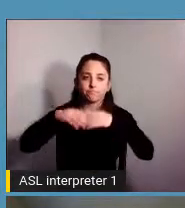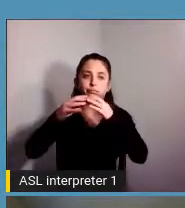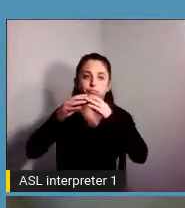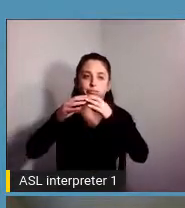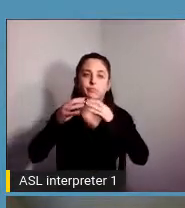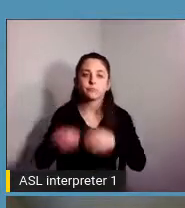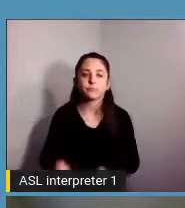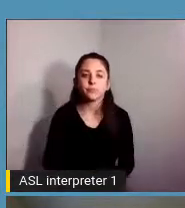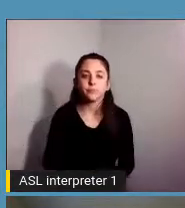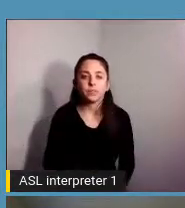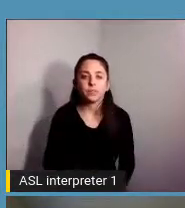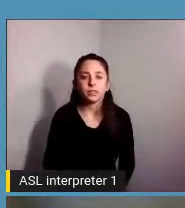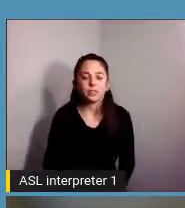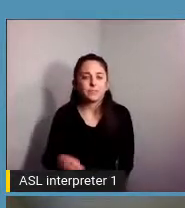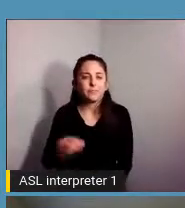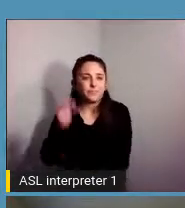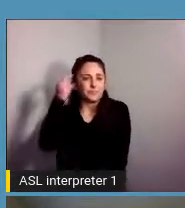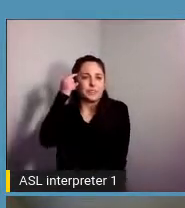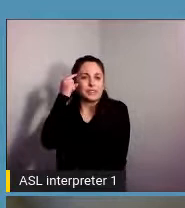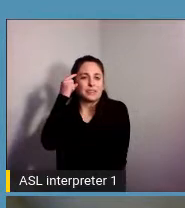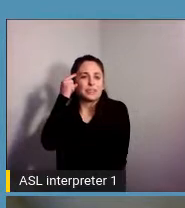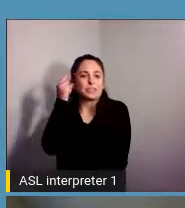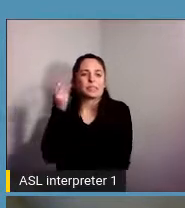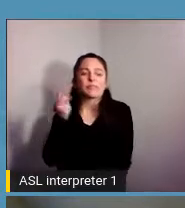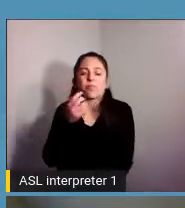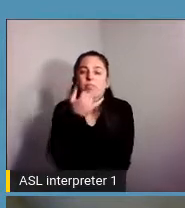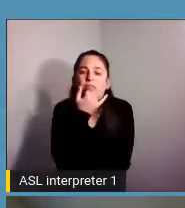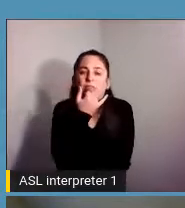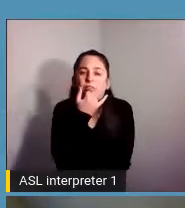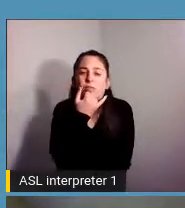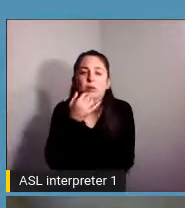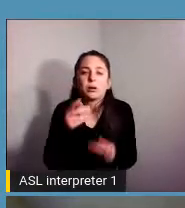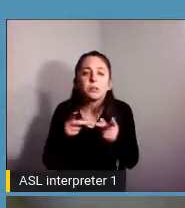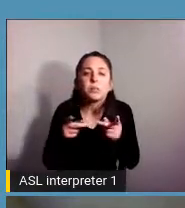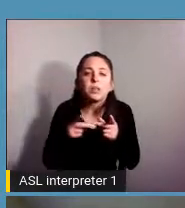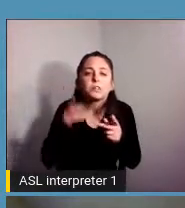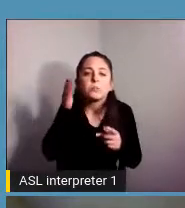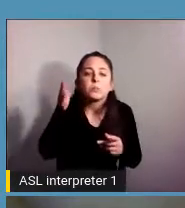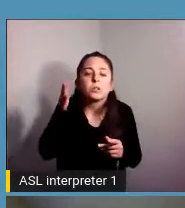I think I'm in the wrong version of this presentation.